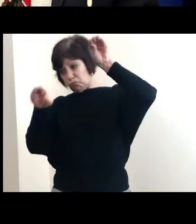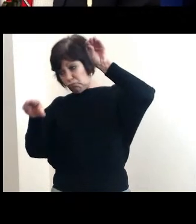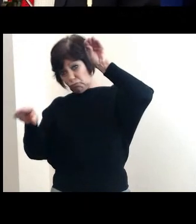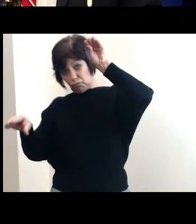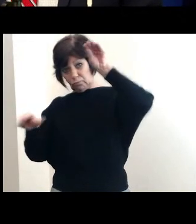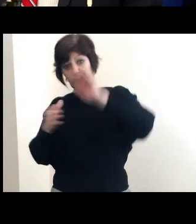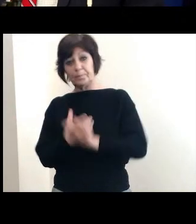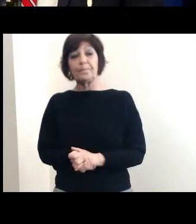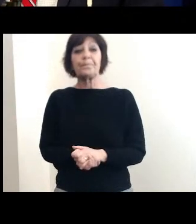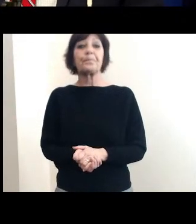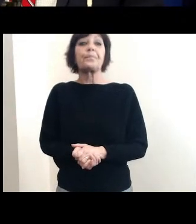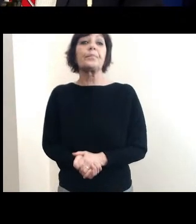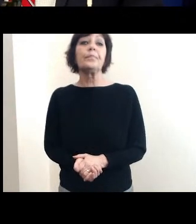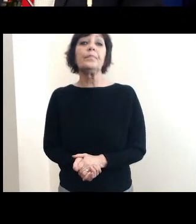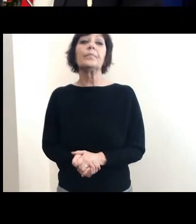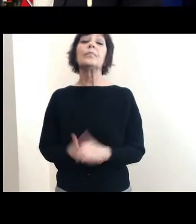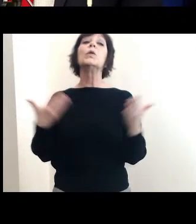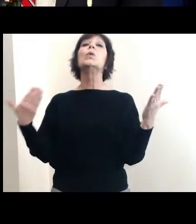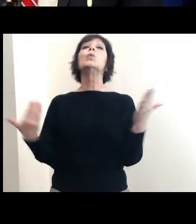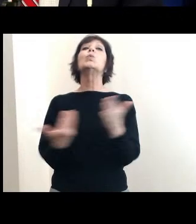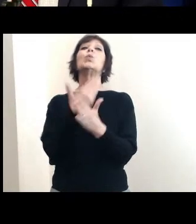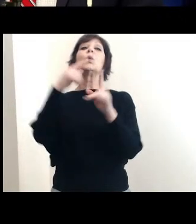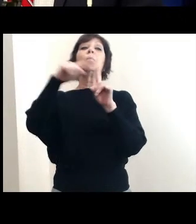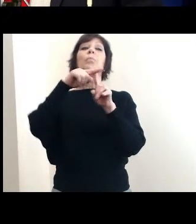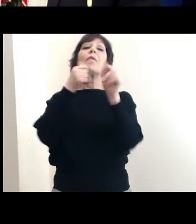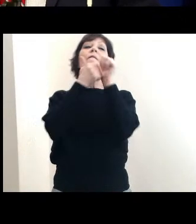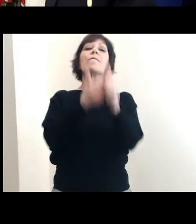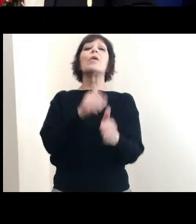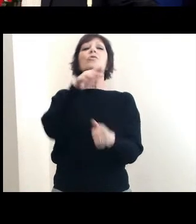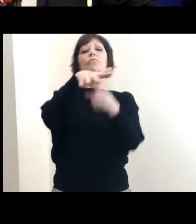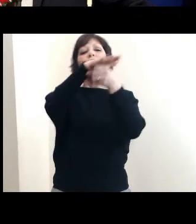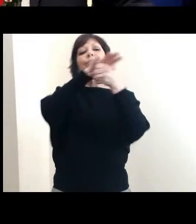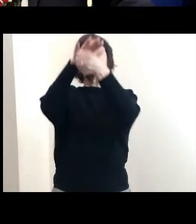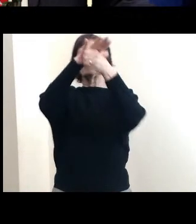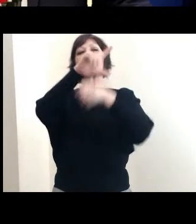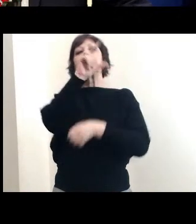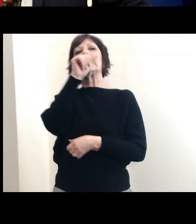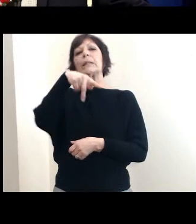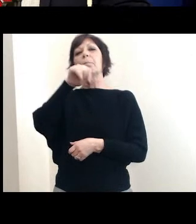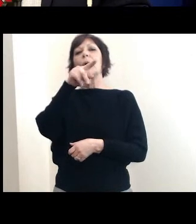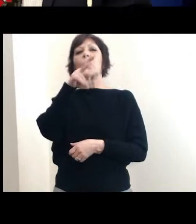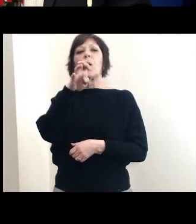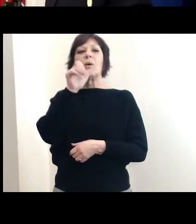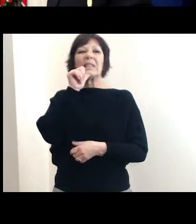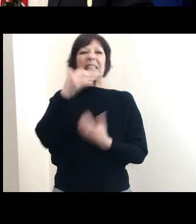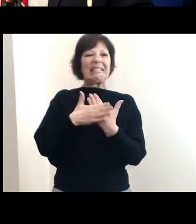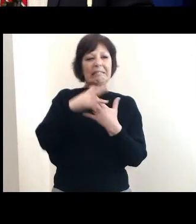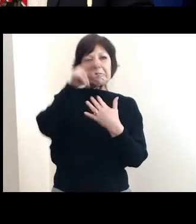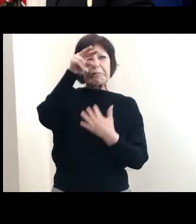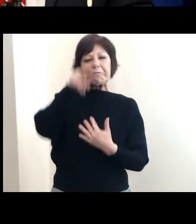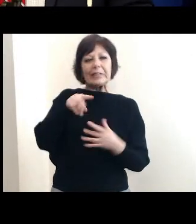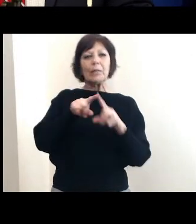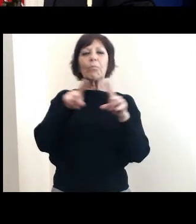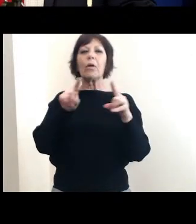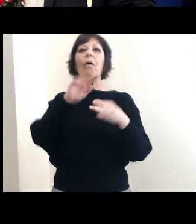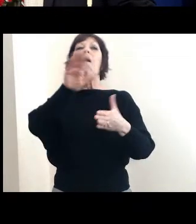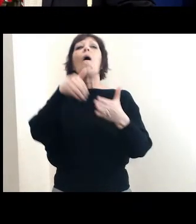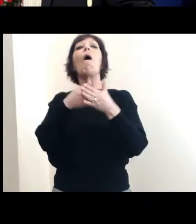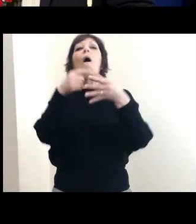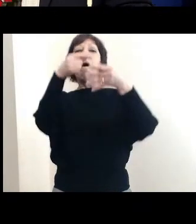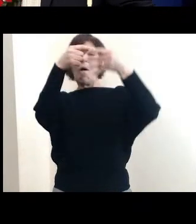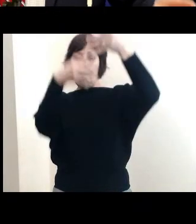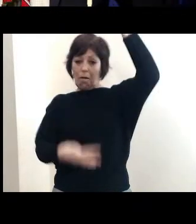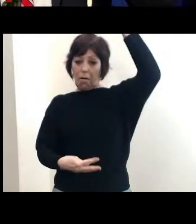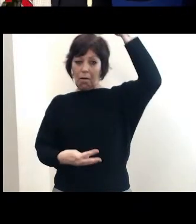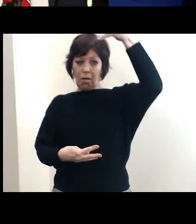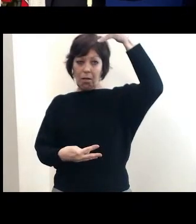down. New COVID cases by zip code for the week ending February 20th, not easy to read, but these are all cases 20